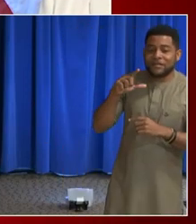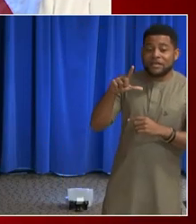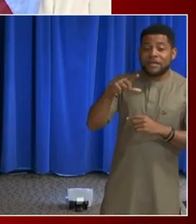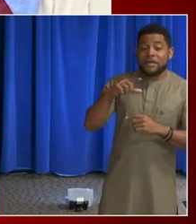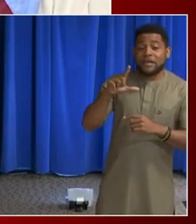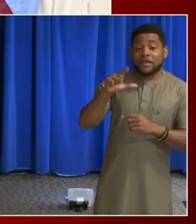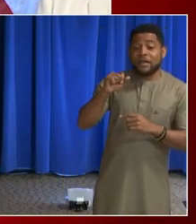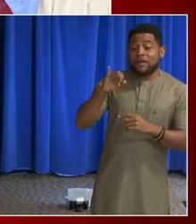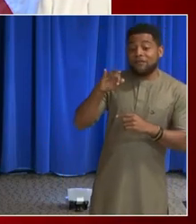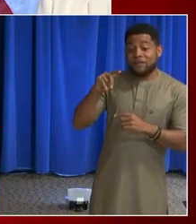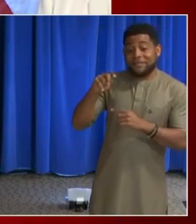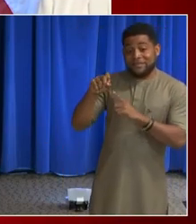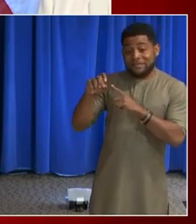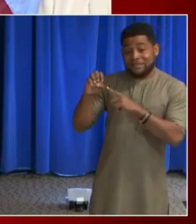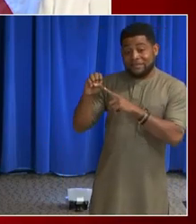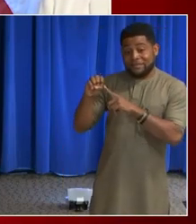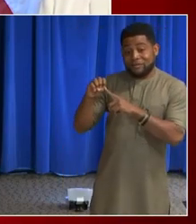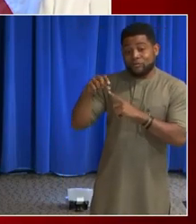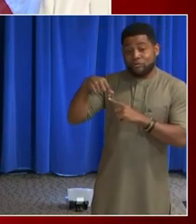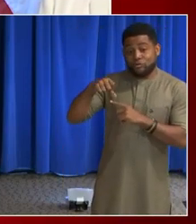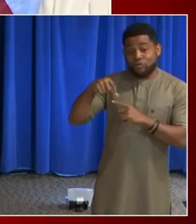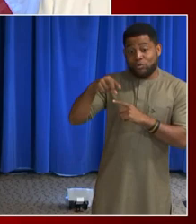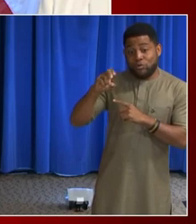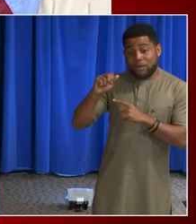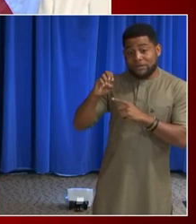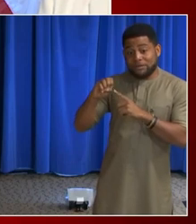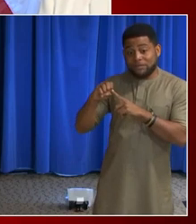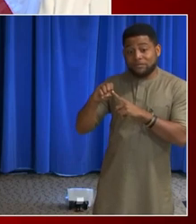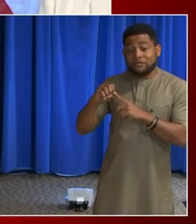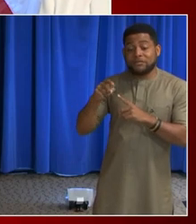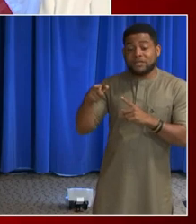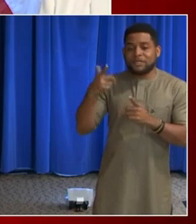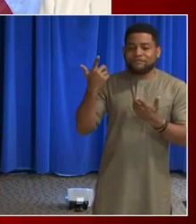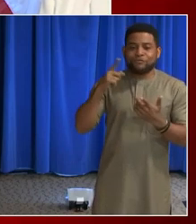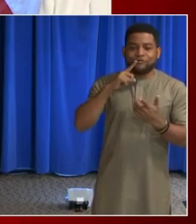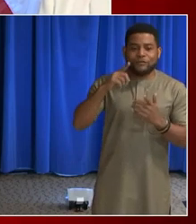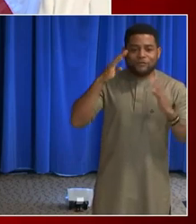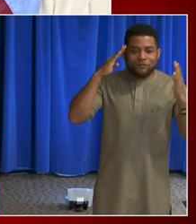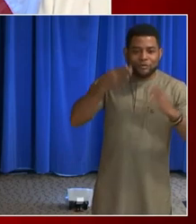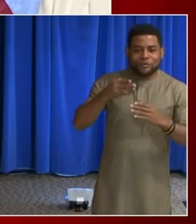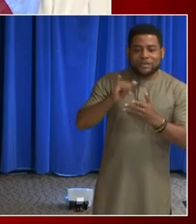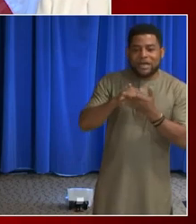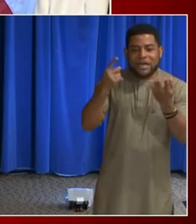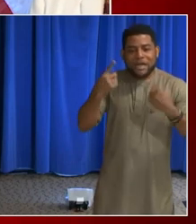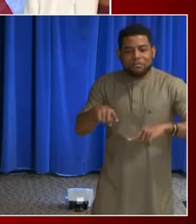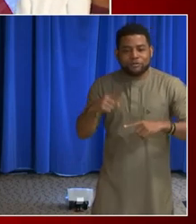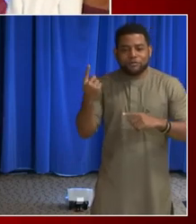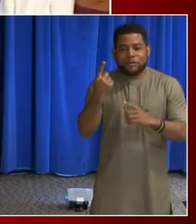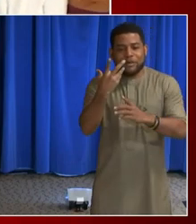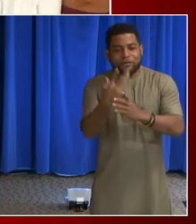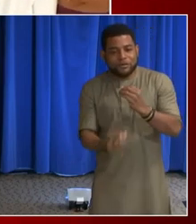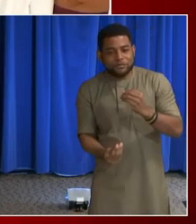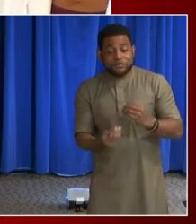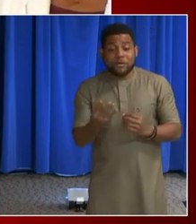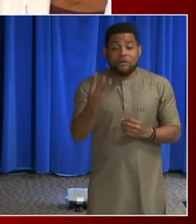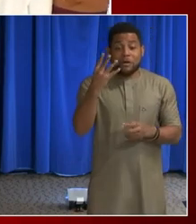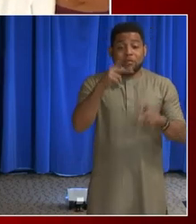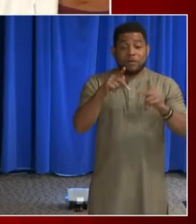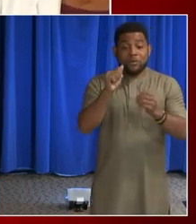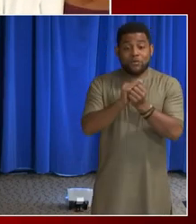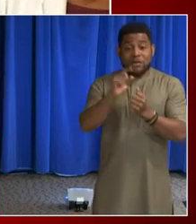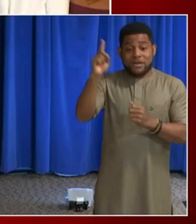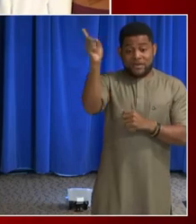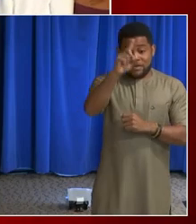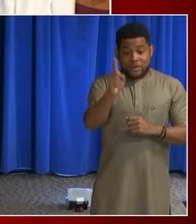had another unfortunate incident that resulted in the loss of life. There were four people that were struck by